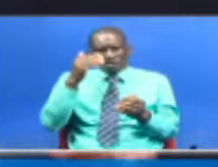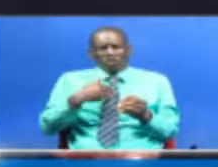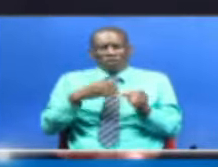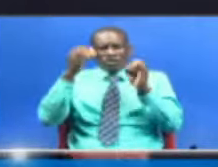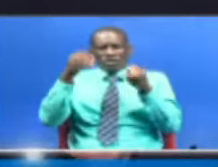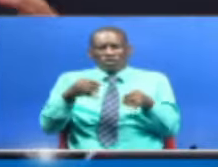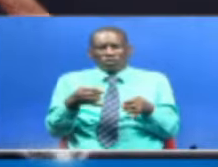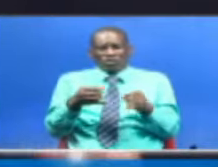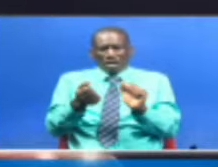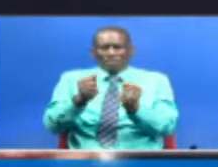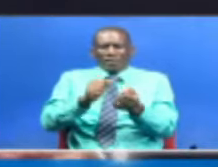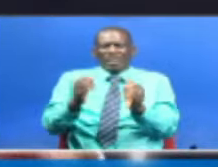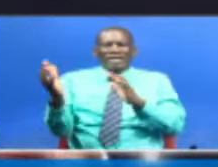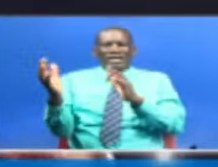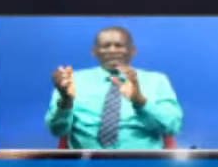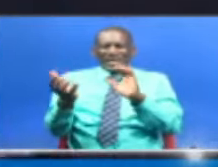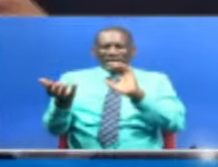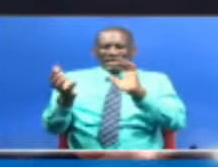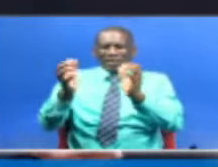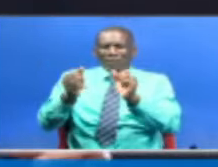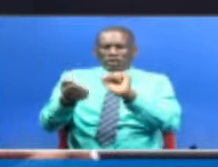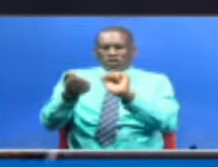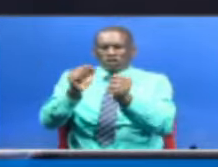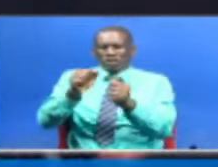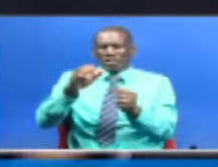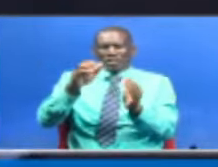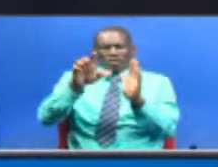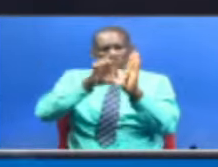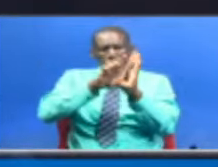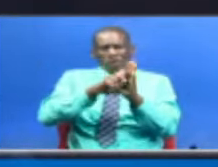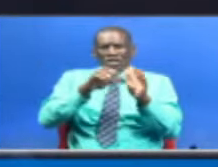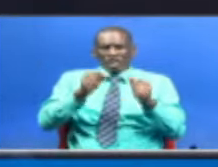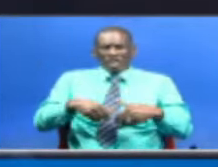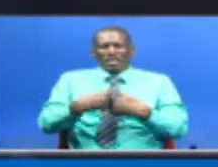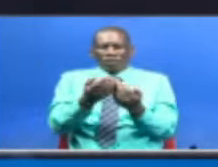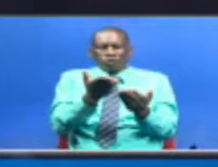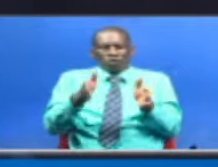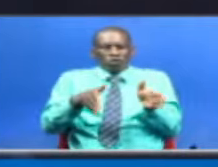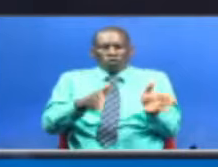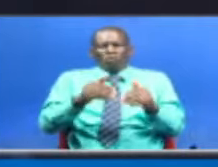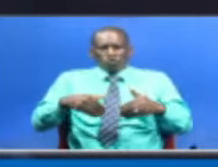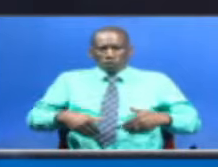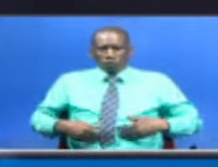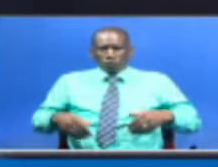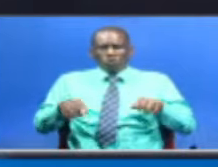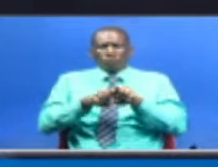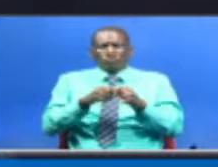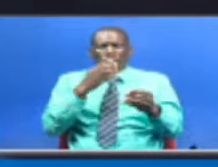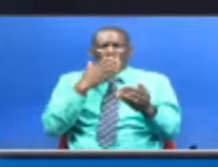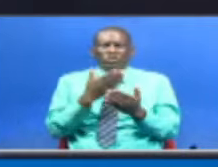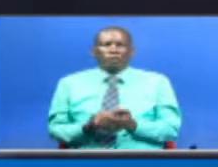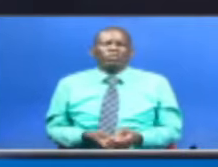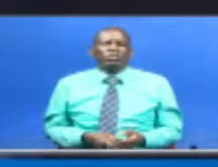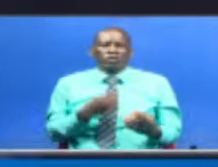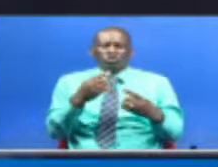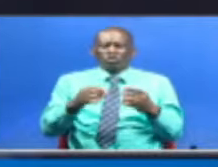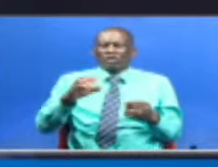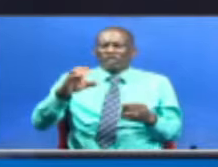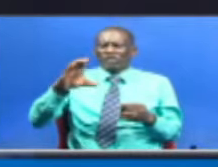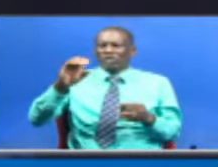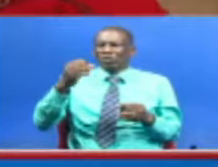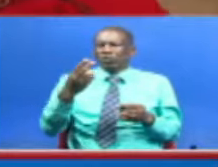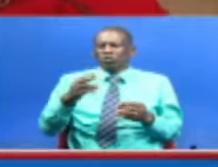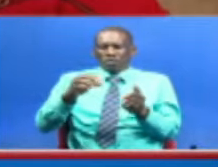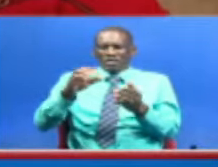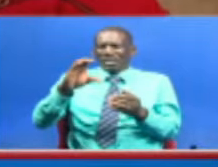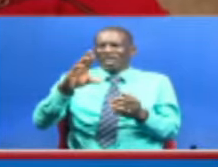amended Climate Change Act is going to give those opportunities to this youth as well. Thank you. You mentioned carbon credit. That's a very